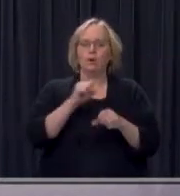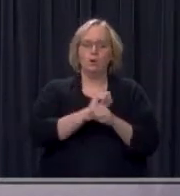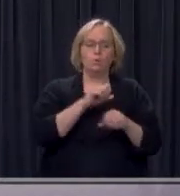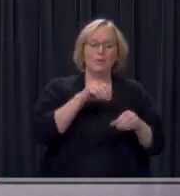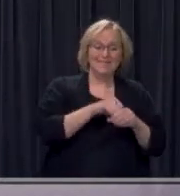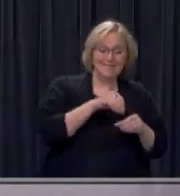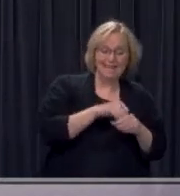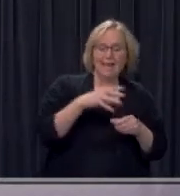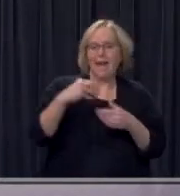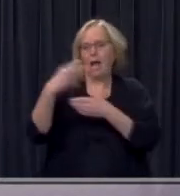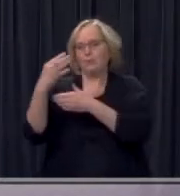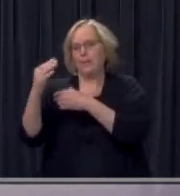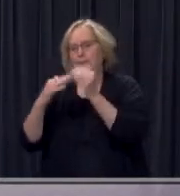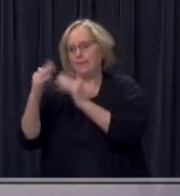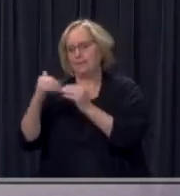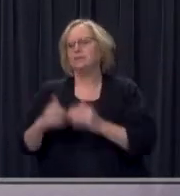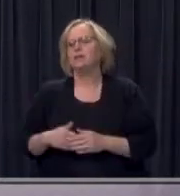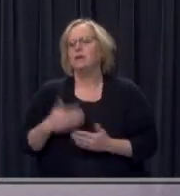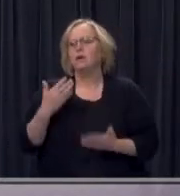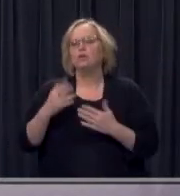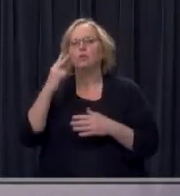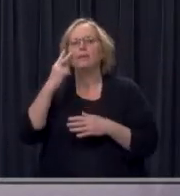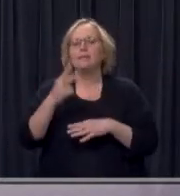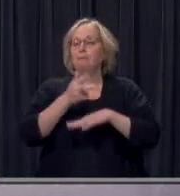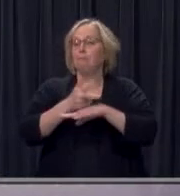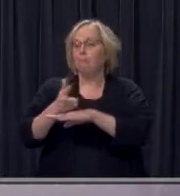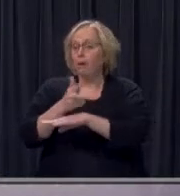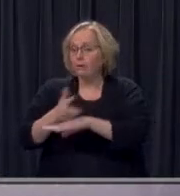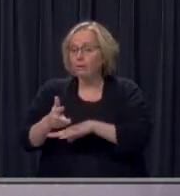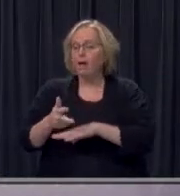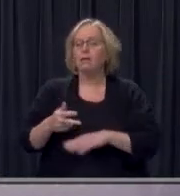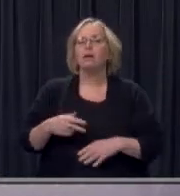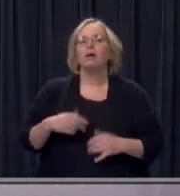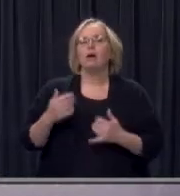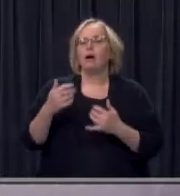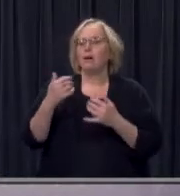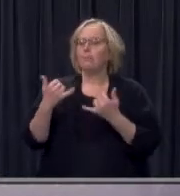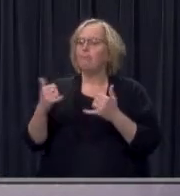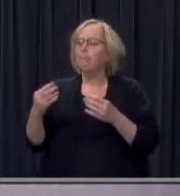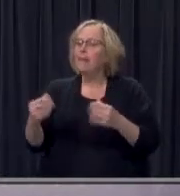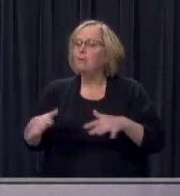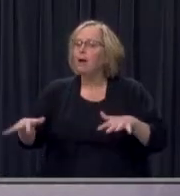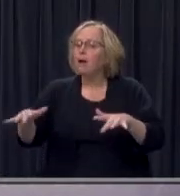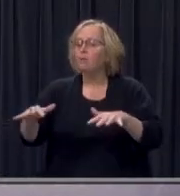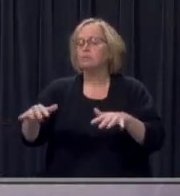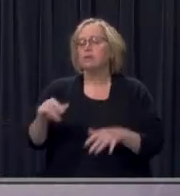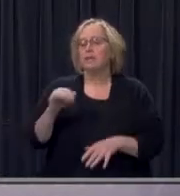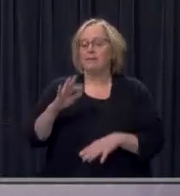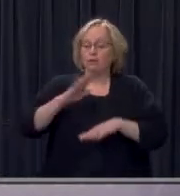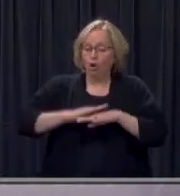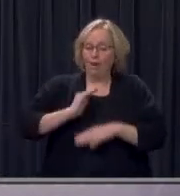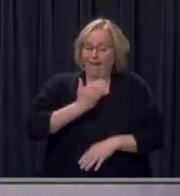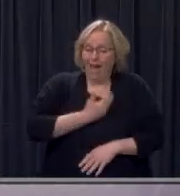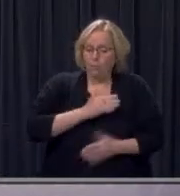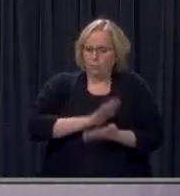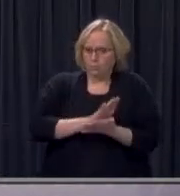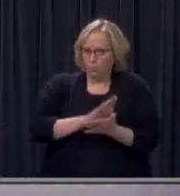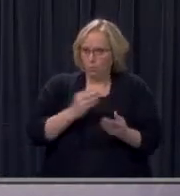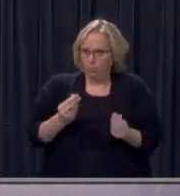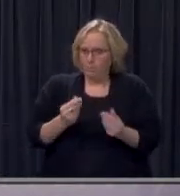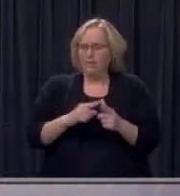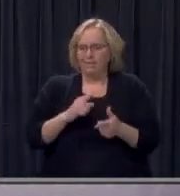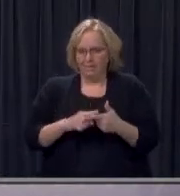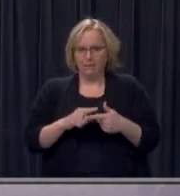works outside. So you might see them on parking lots, on recess playgrounds. If it's on our property, then